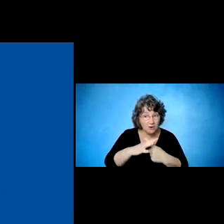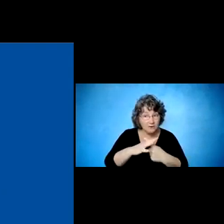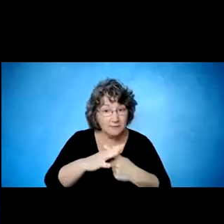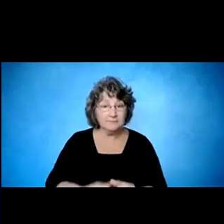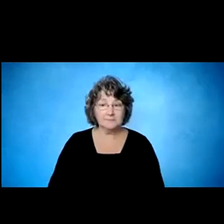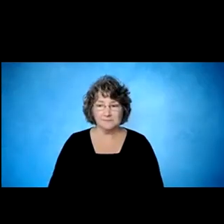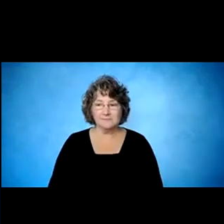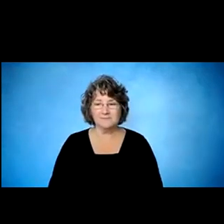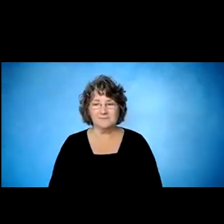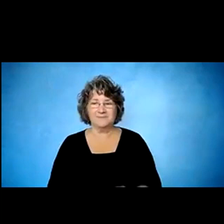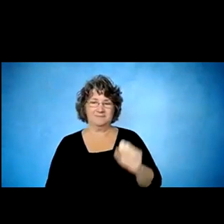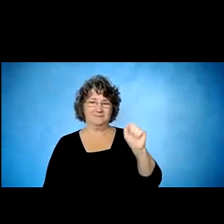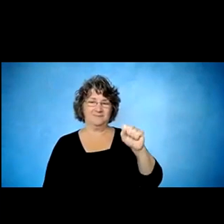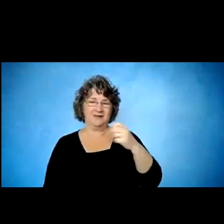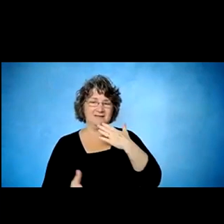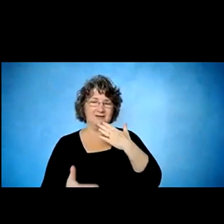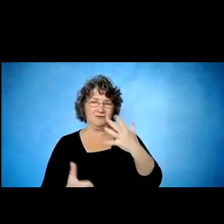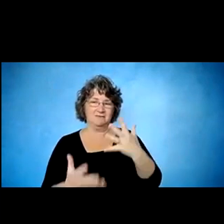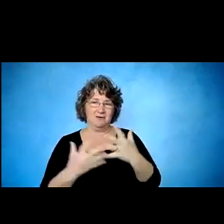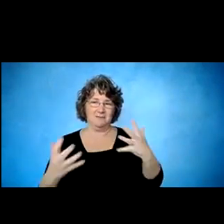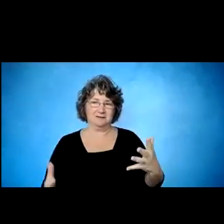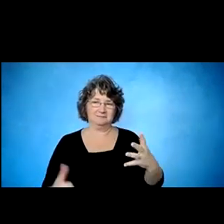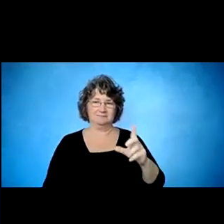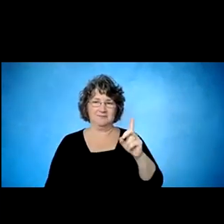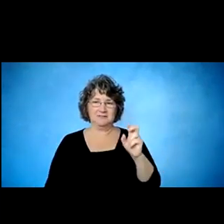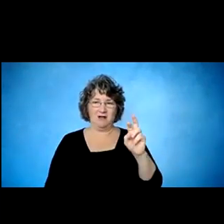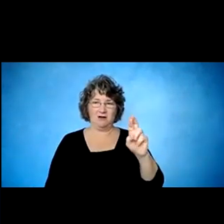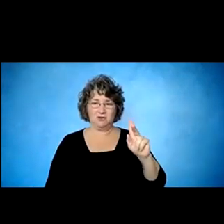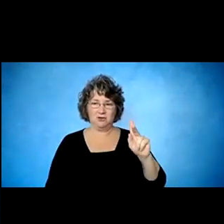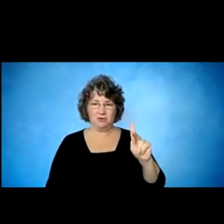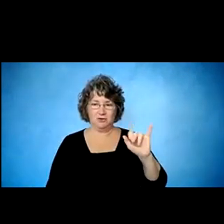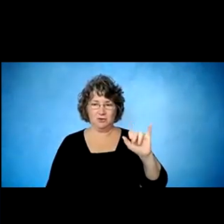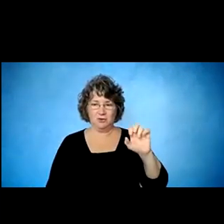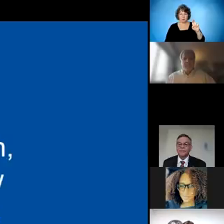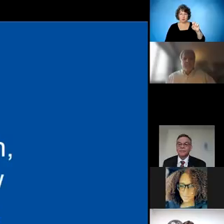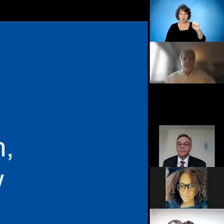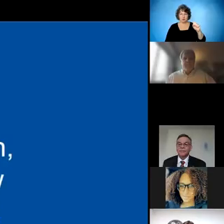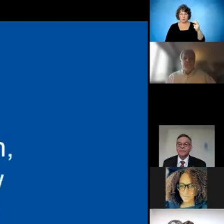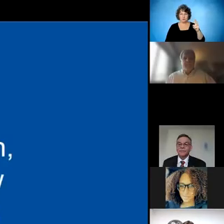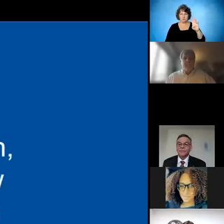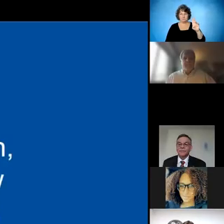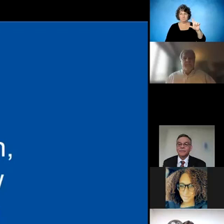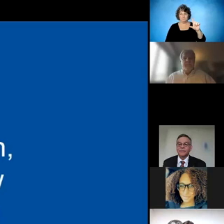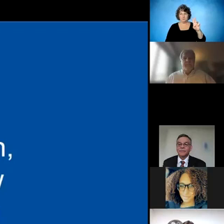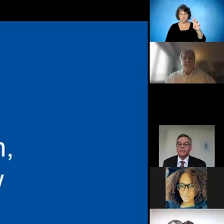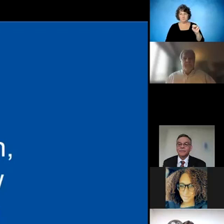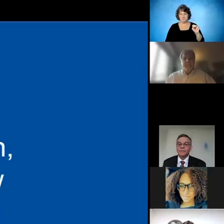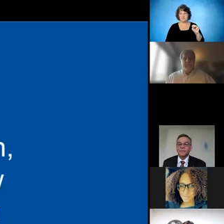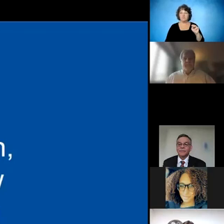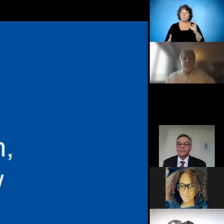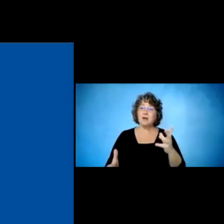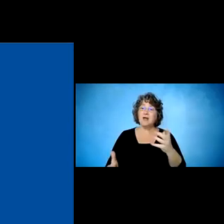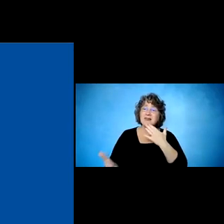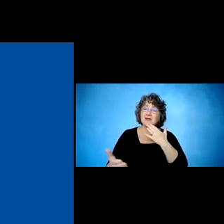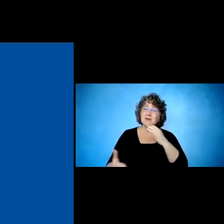Yes, thank you very much. And I would like to take a moment just to thank John, who's just been a tremendous